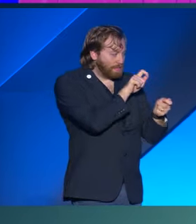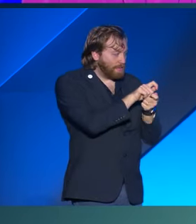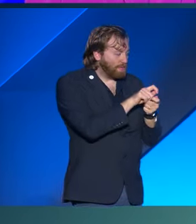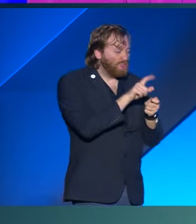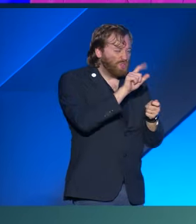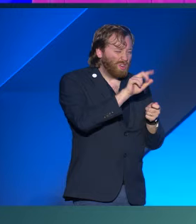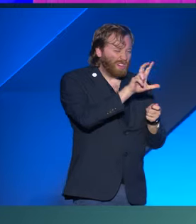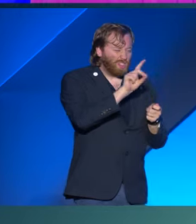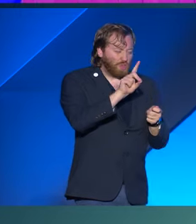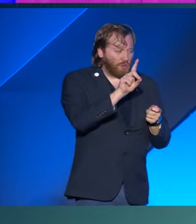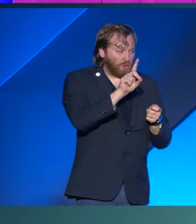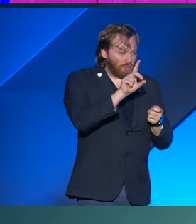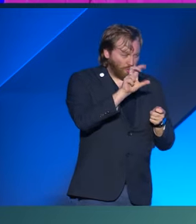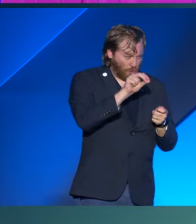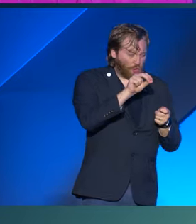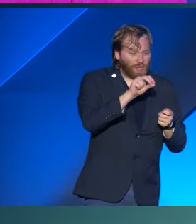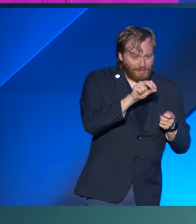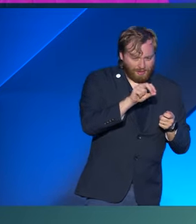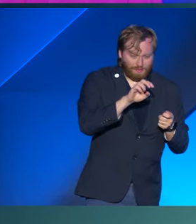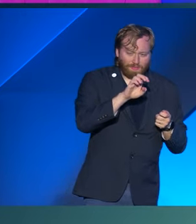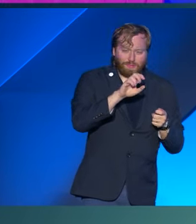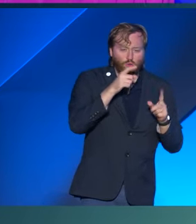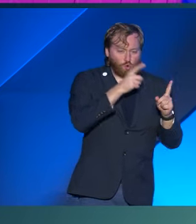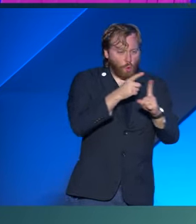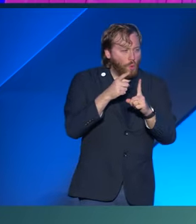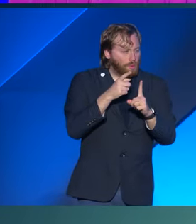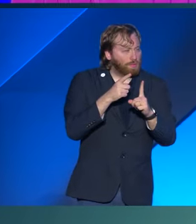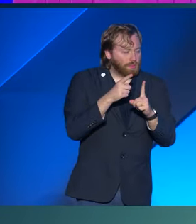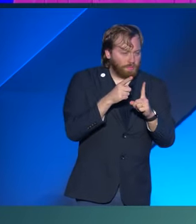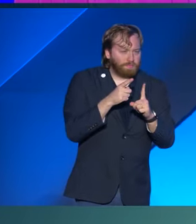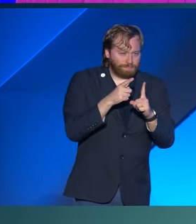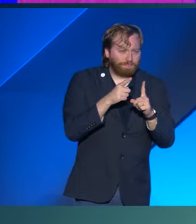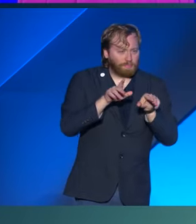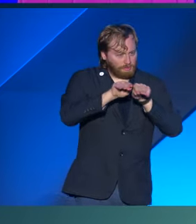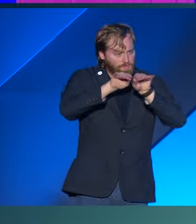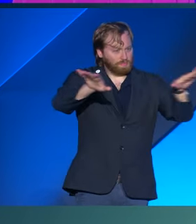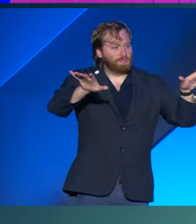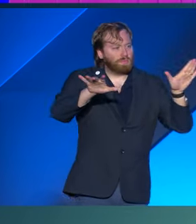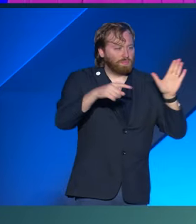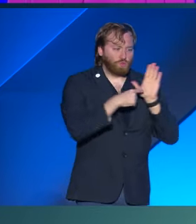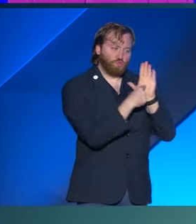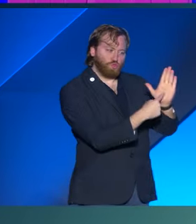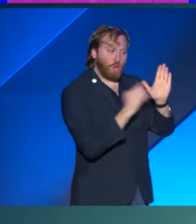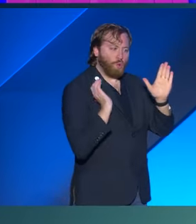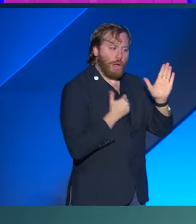goals that influence our DEIB plus initiatives.